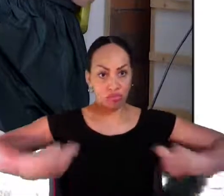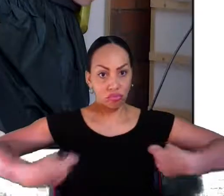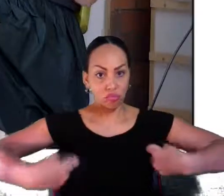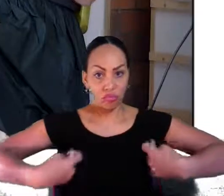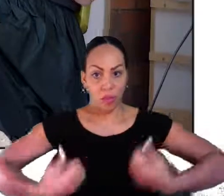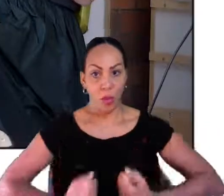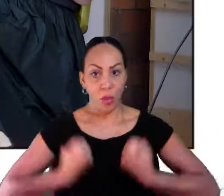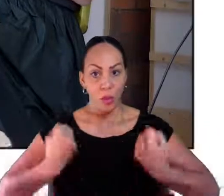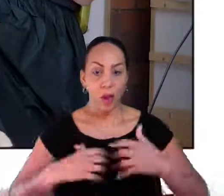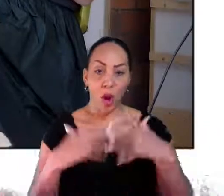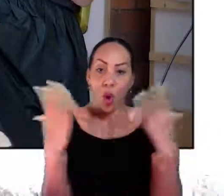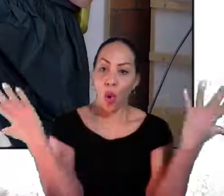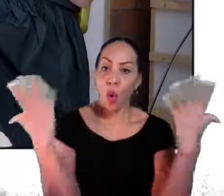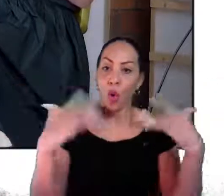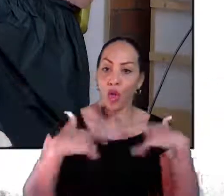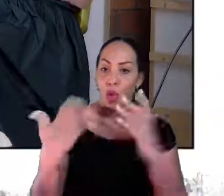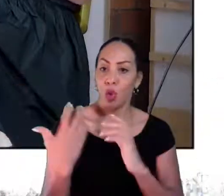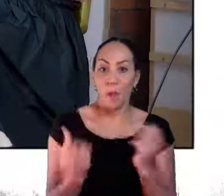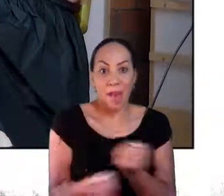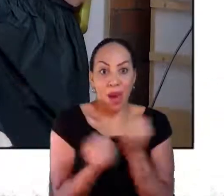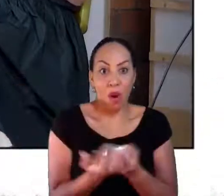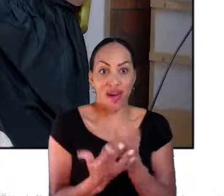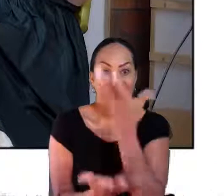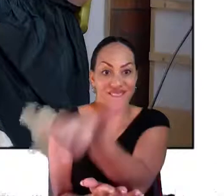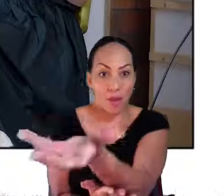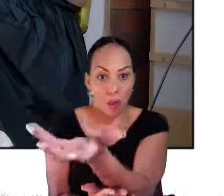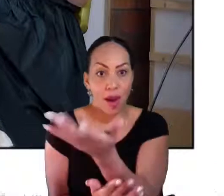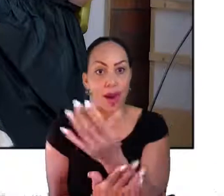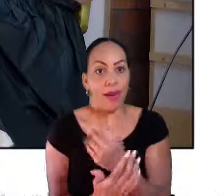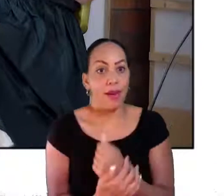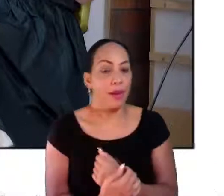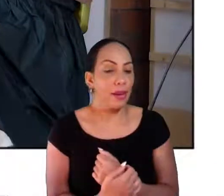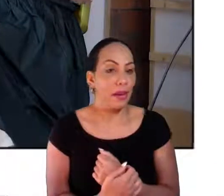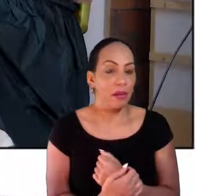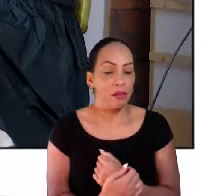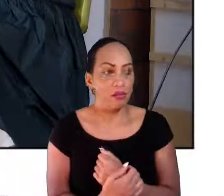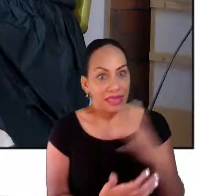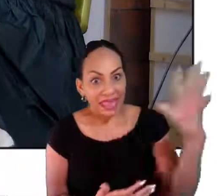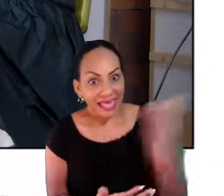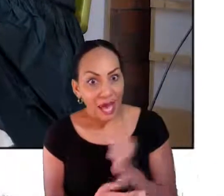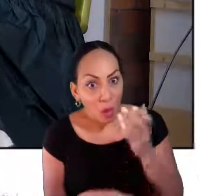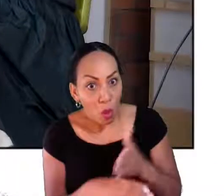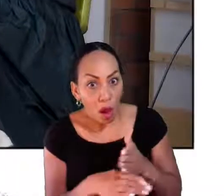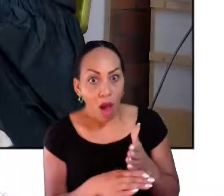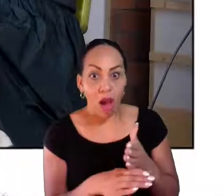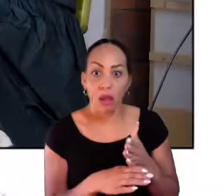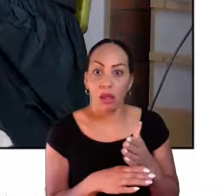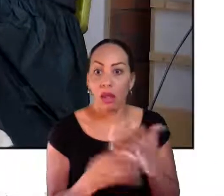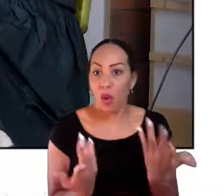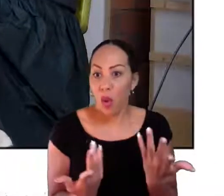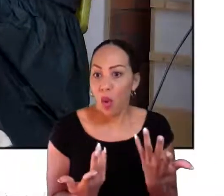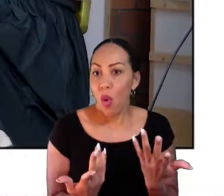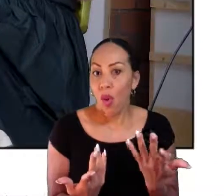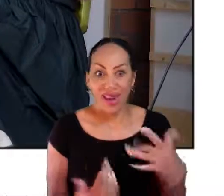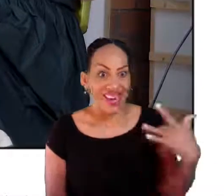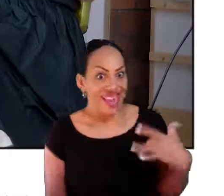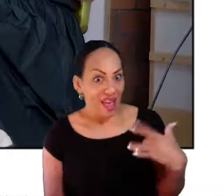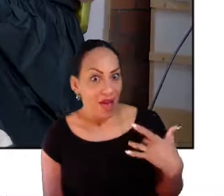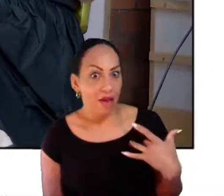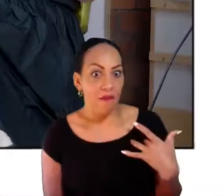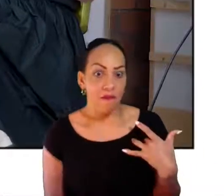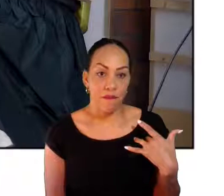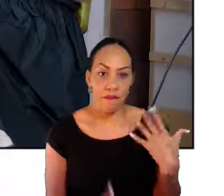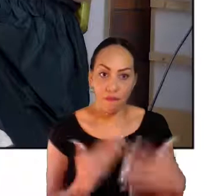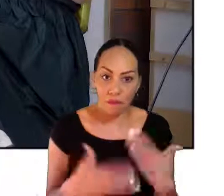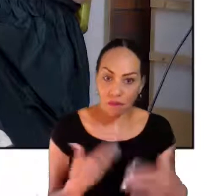power in either how we do our work or how we get our work and how we exist is really, really, really, really affects